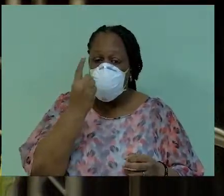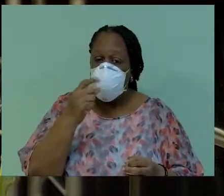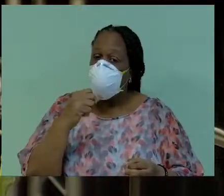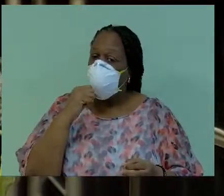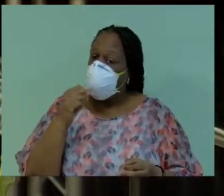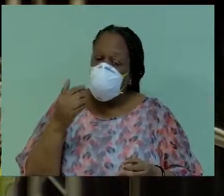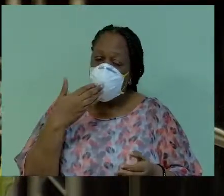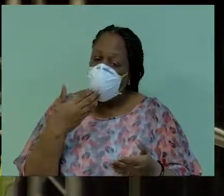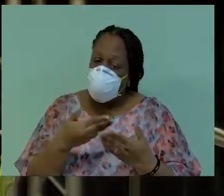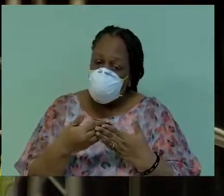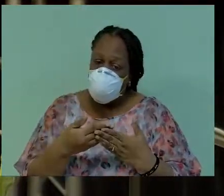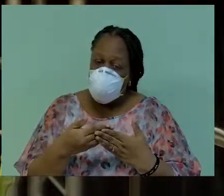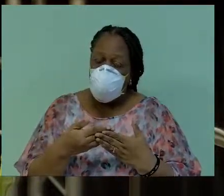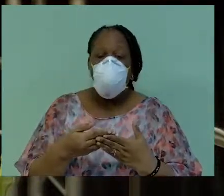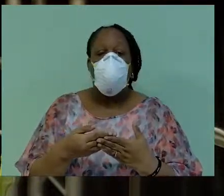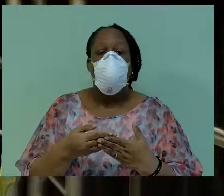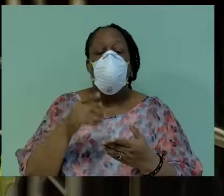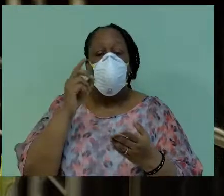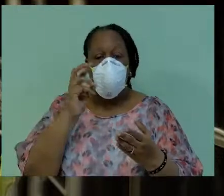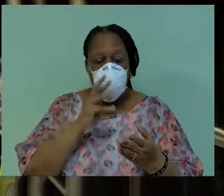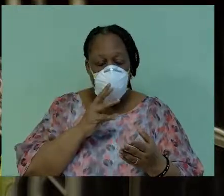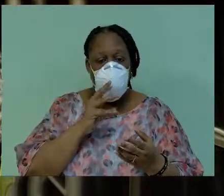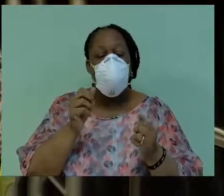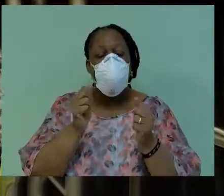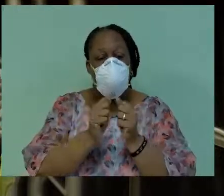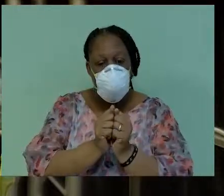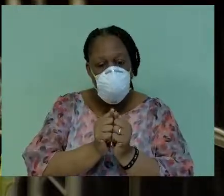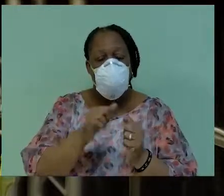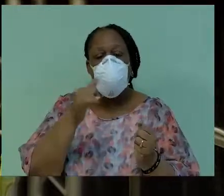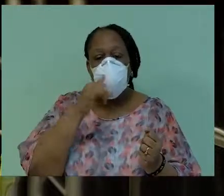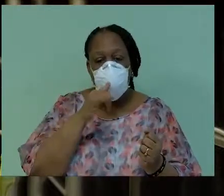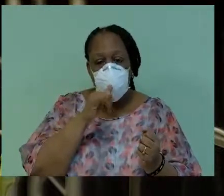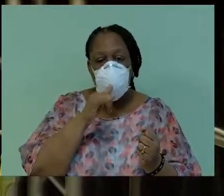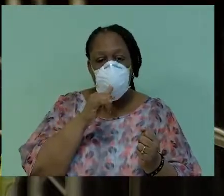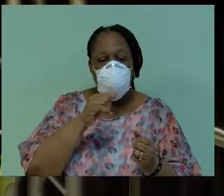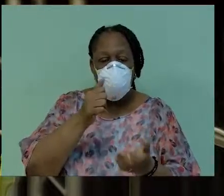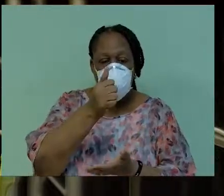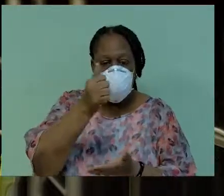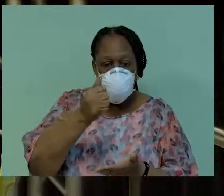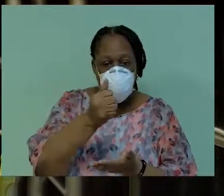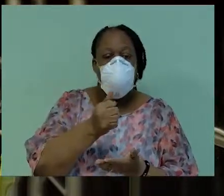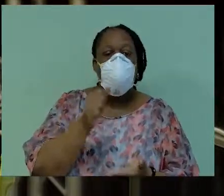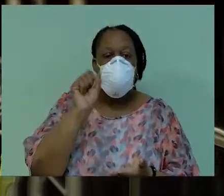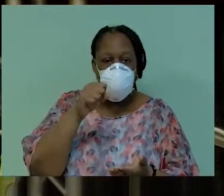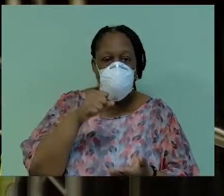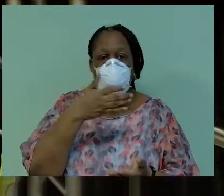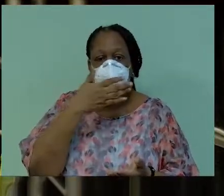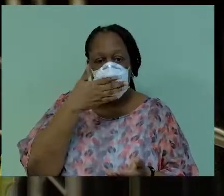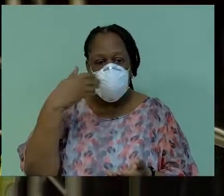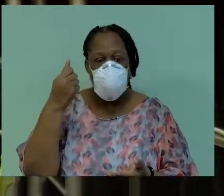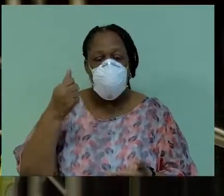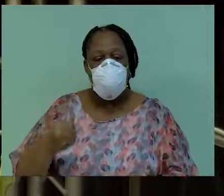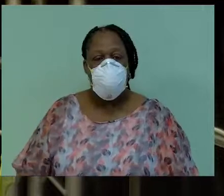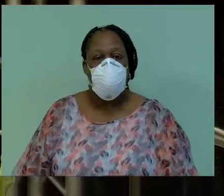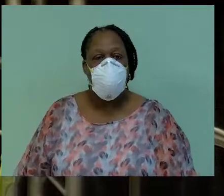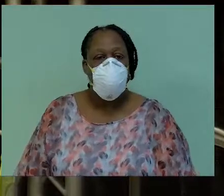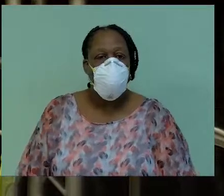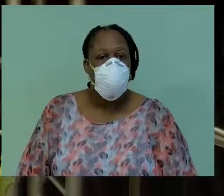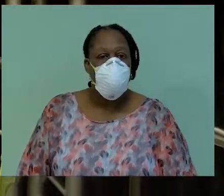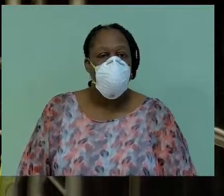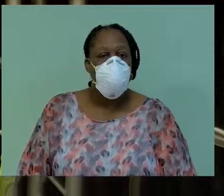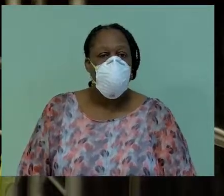that means the water acts as a catalyst to allow the prolonged use of the alcohol to move about on the surfaces